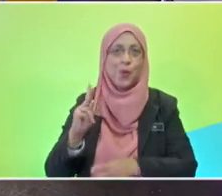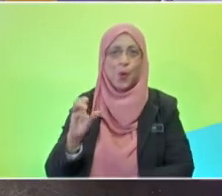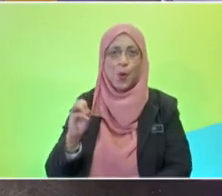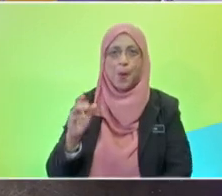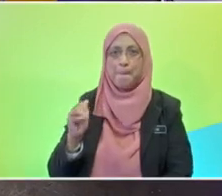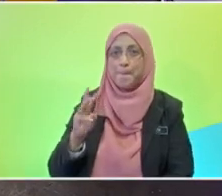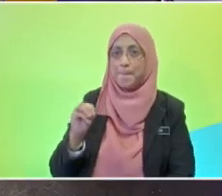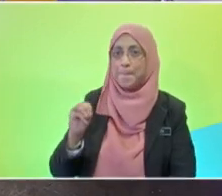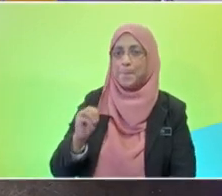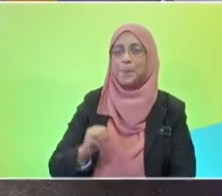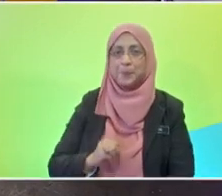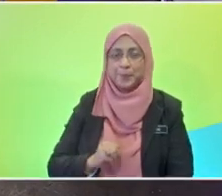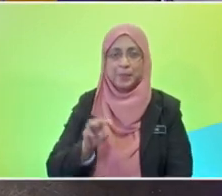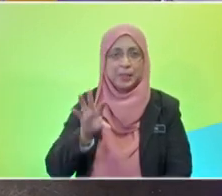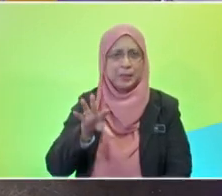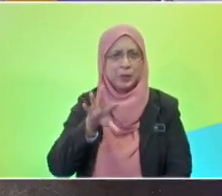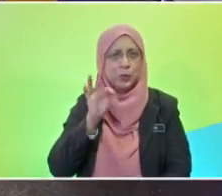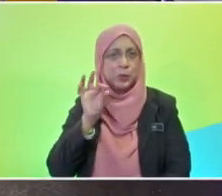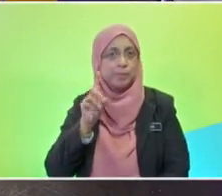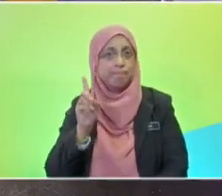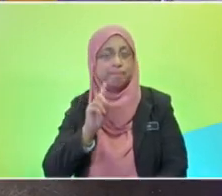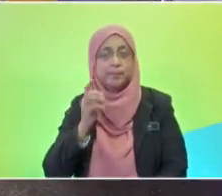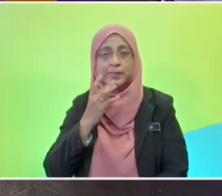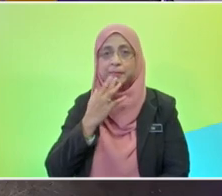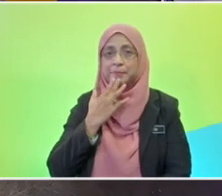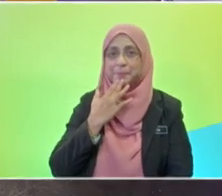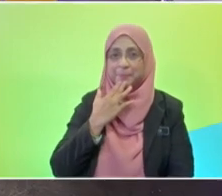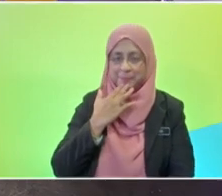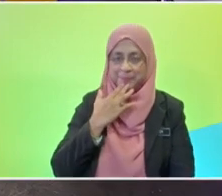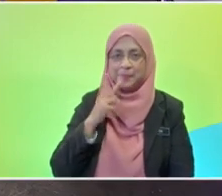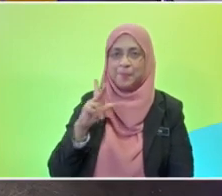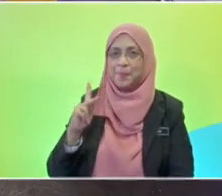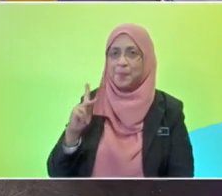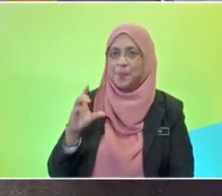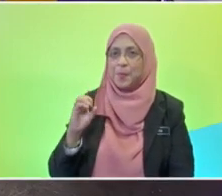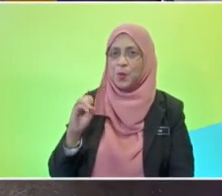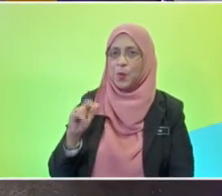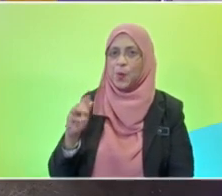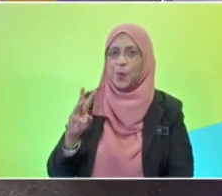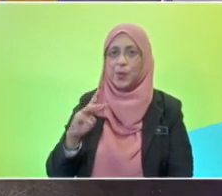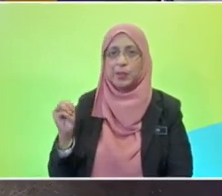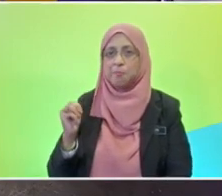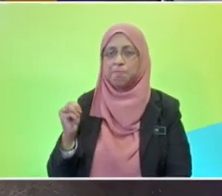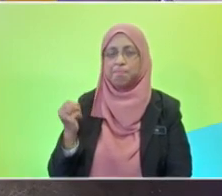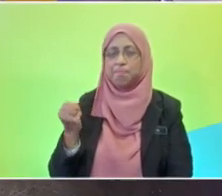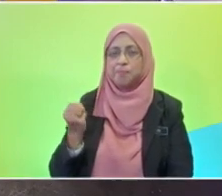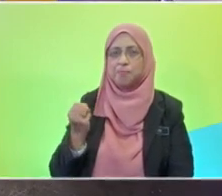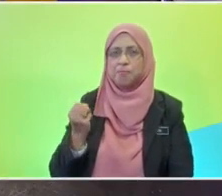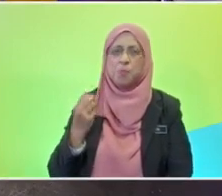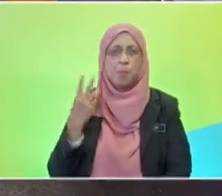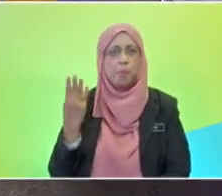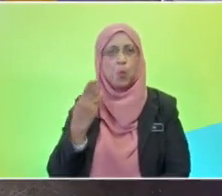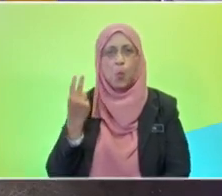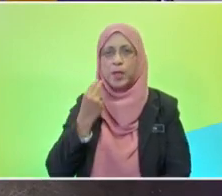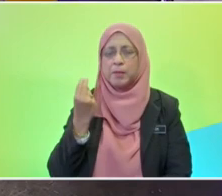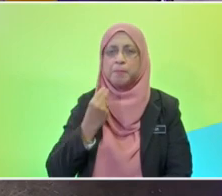teacher? Okay. Now we have to choose, pick any color. This column is the very simple one. Okay. Usually we have to draw the column.